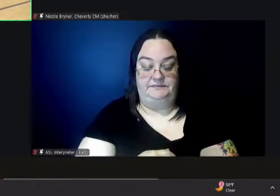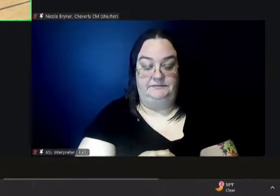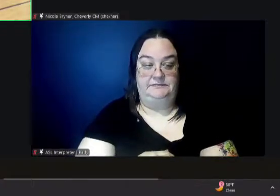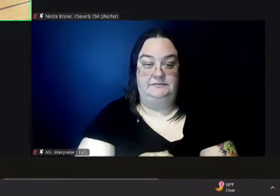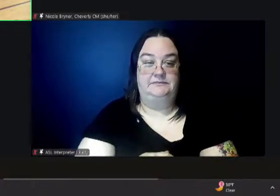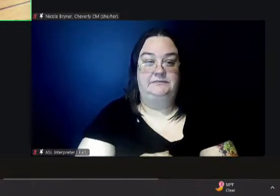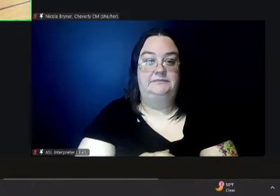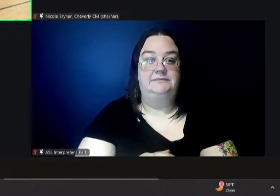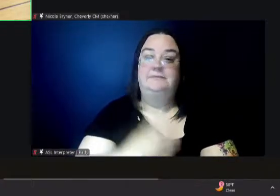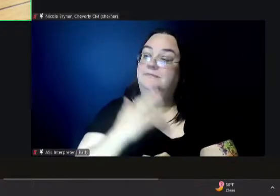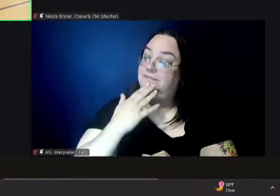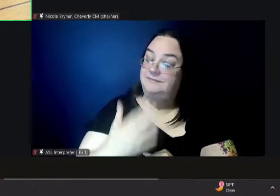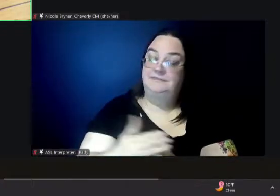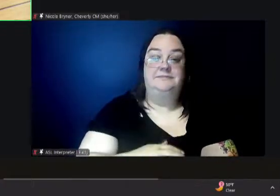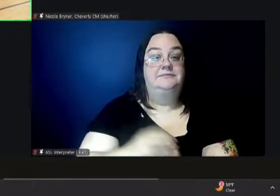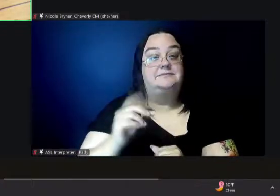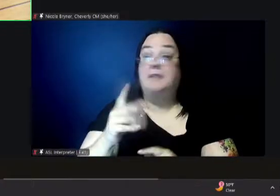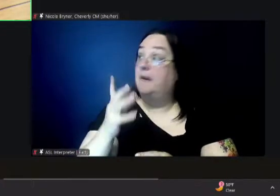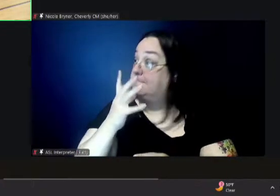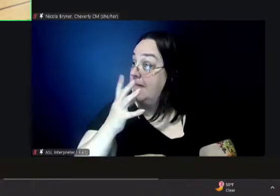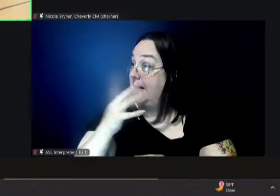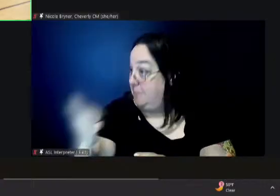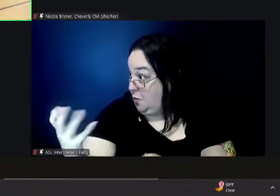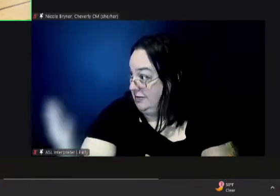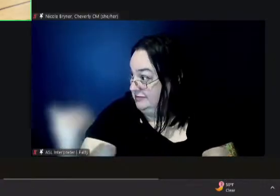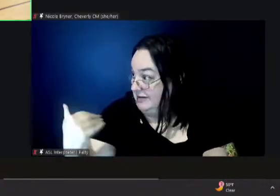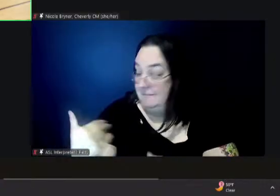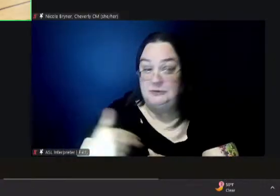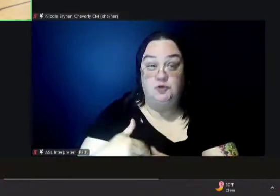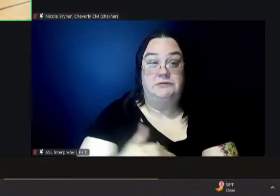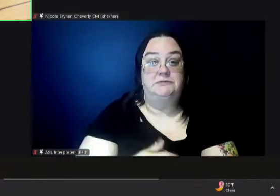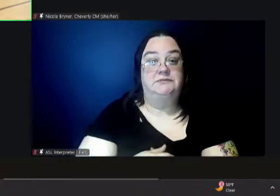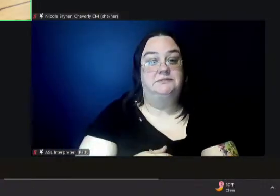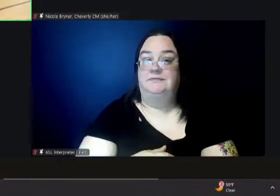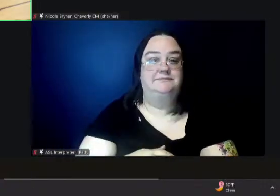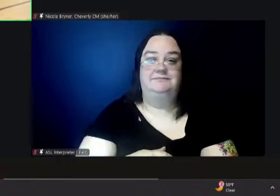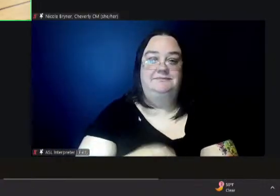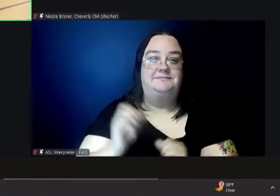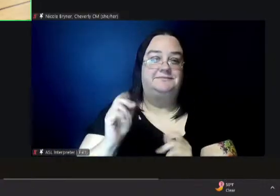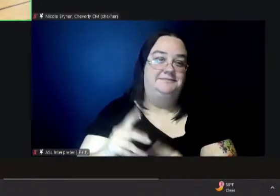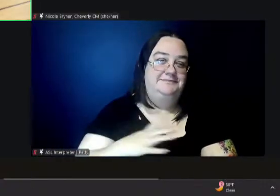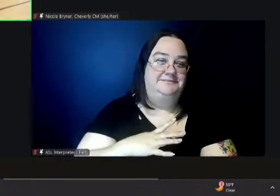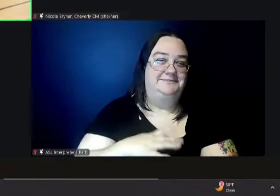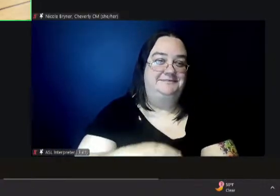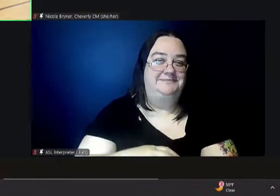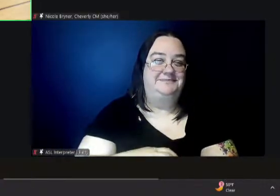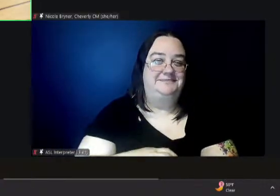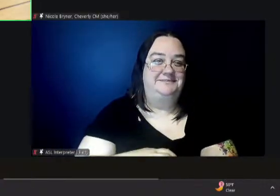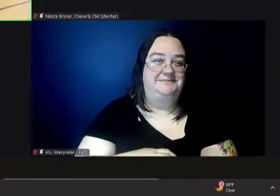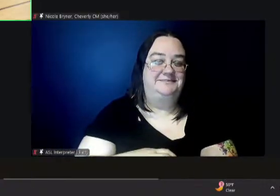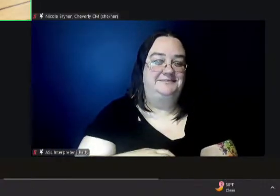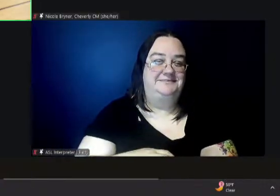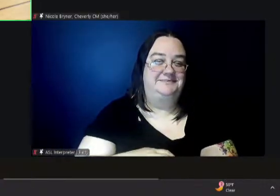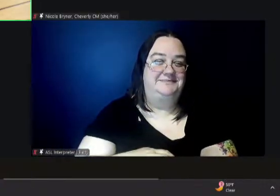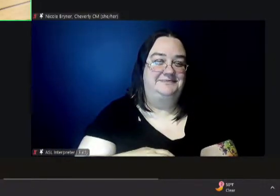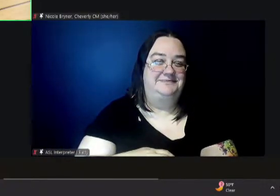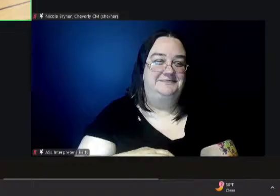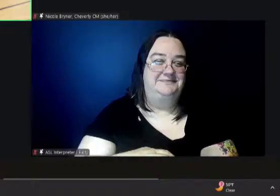Thank you. All right. Mom, do you want to come up? Josh, I get her. No? Okay. All right.